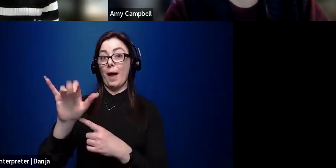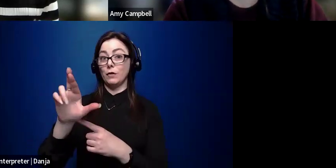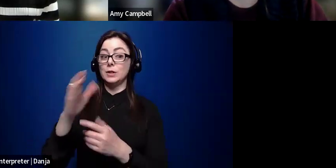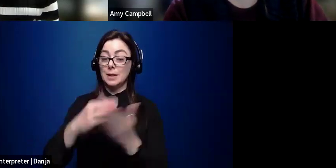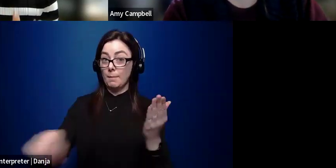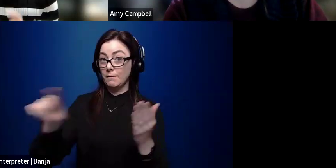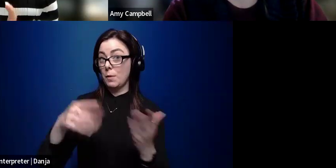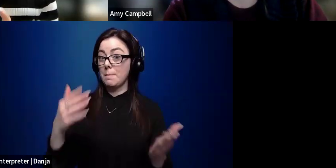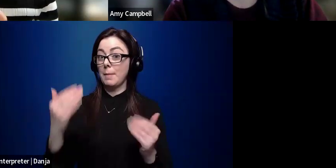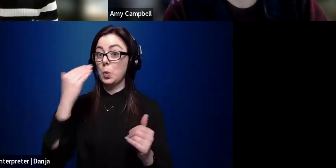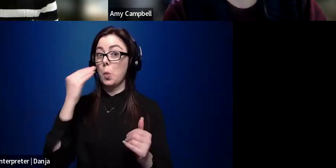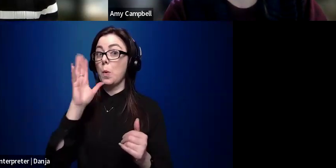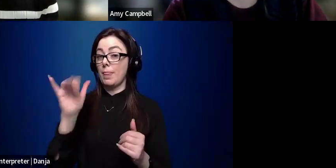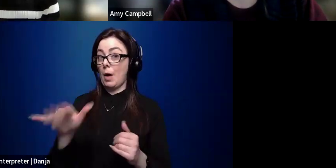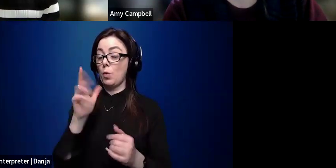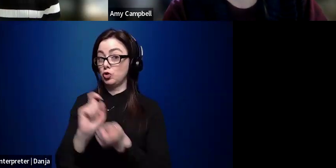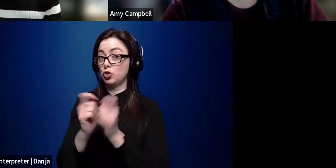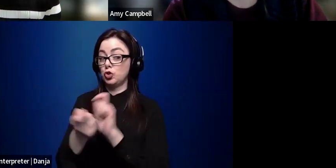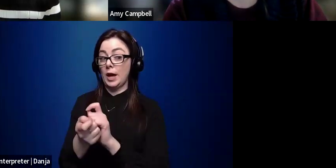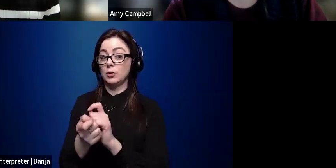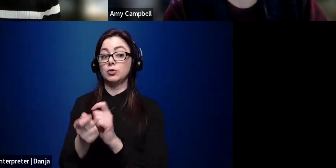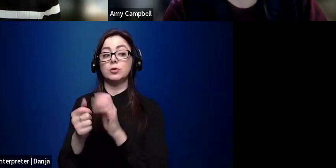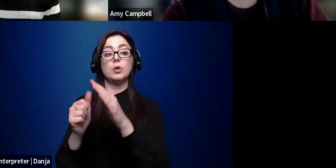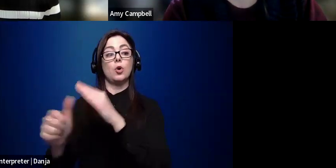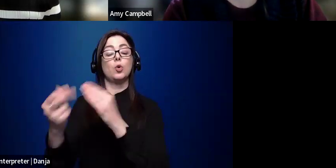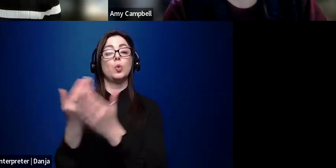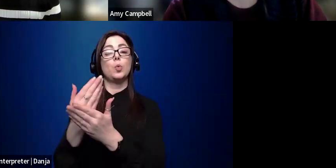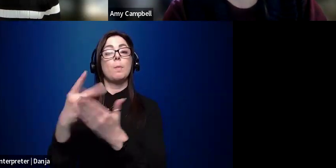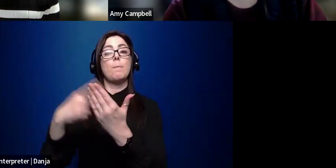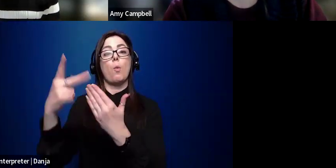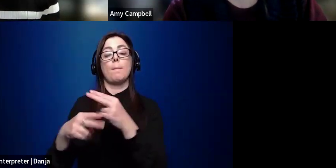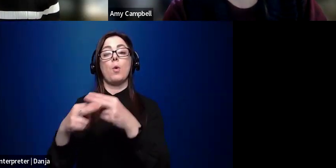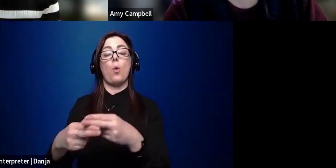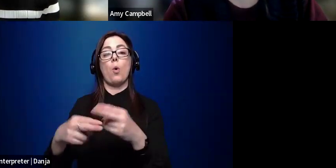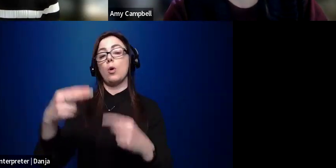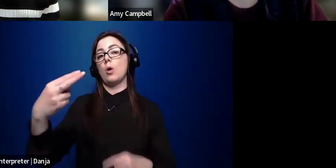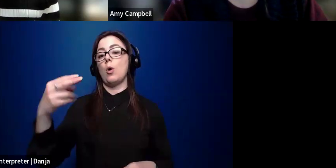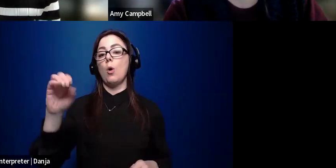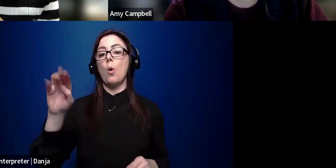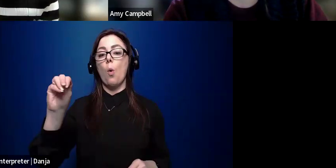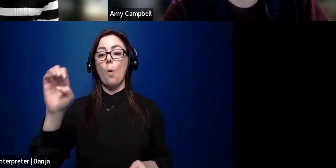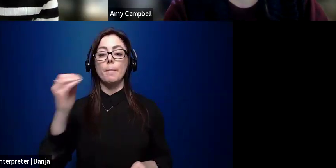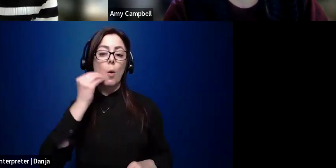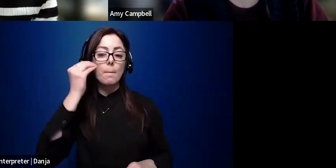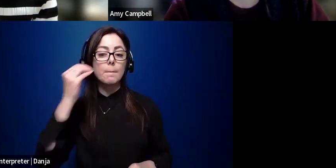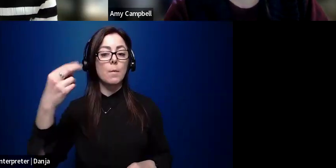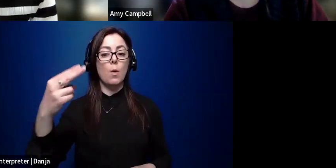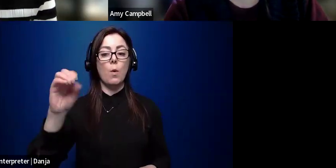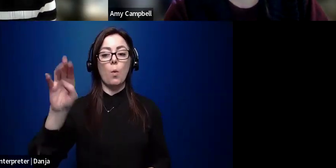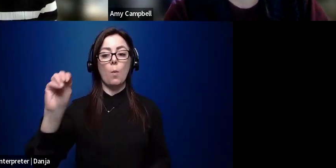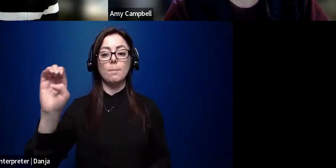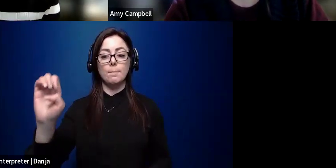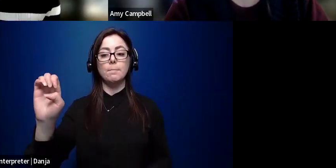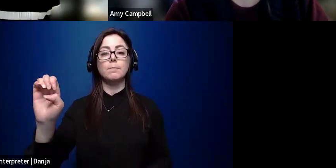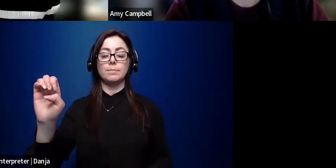that's under a new program called HOME, which is not up here, but that's another